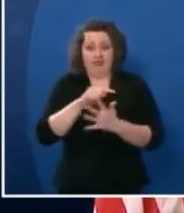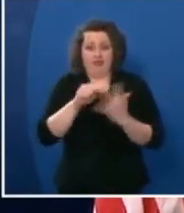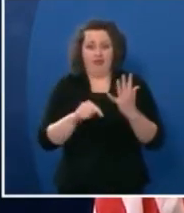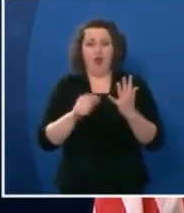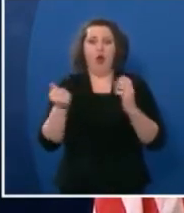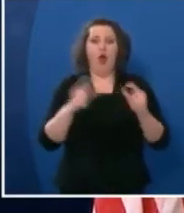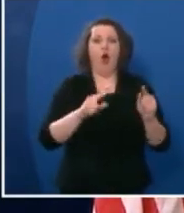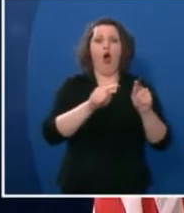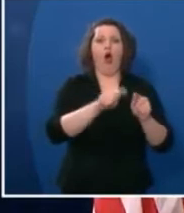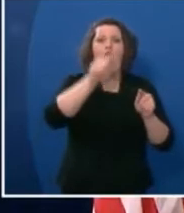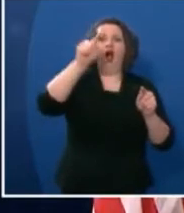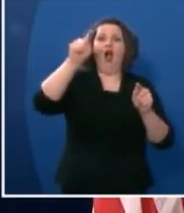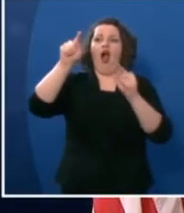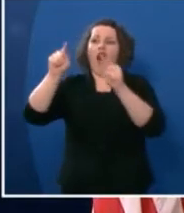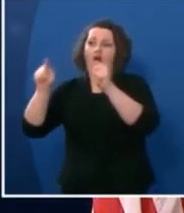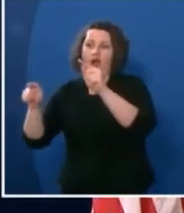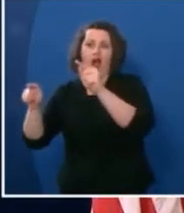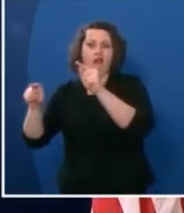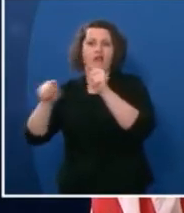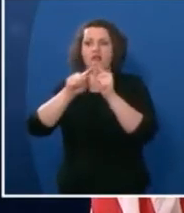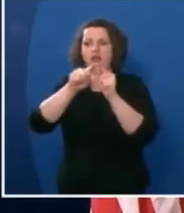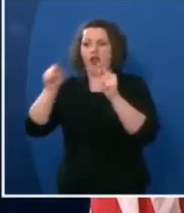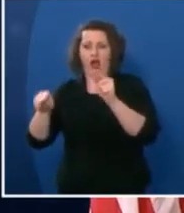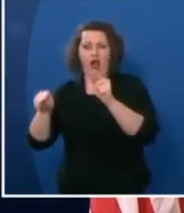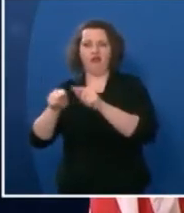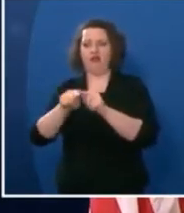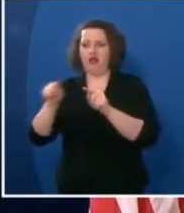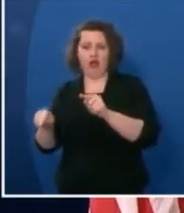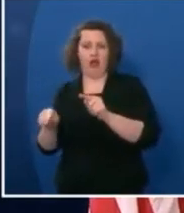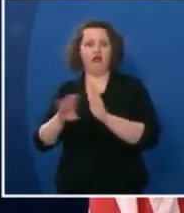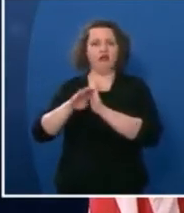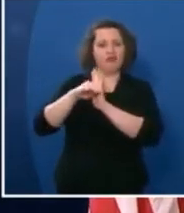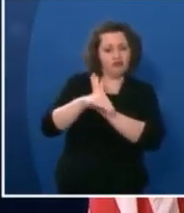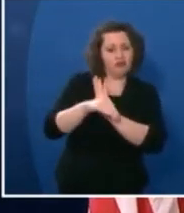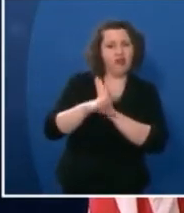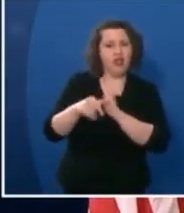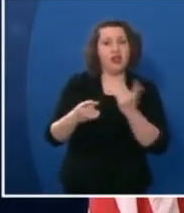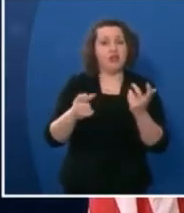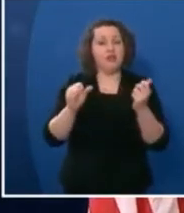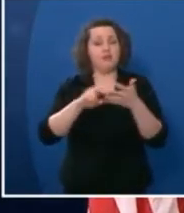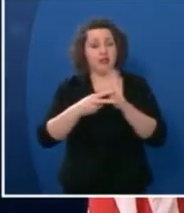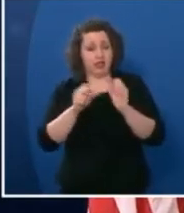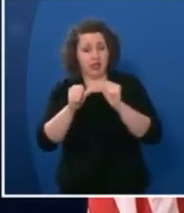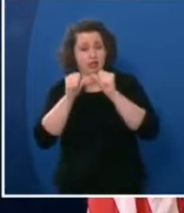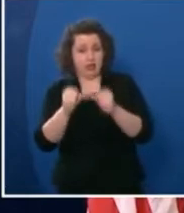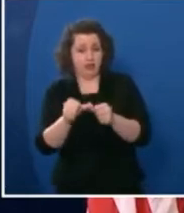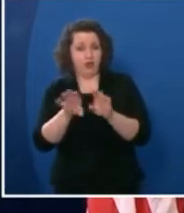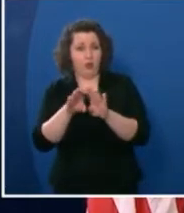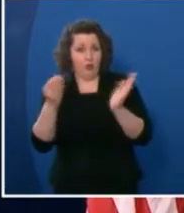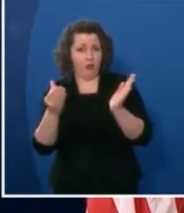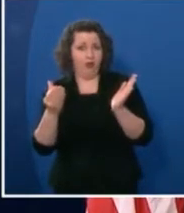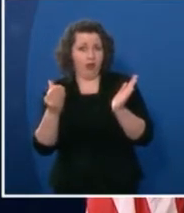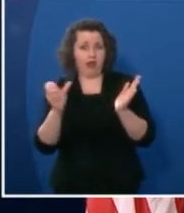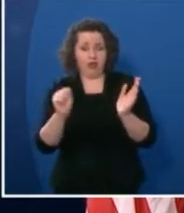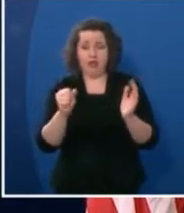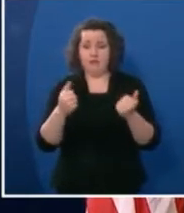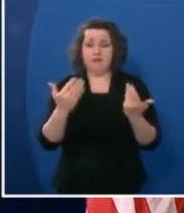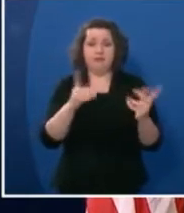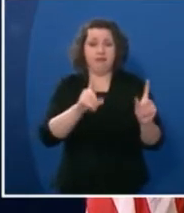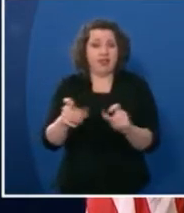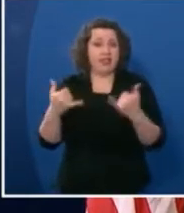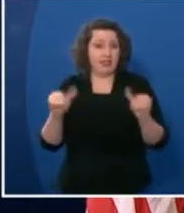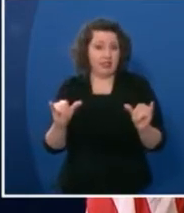downward. So that tells us that we can continue to open up. We can continue to provide testing to Iowans, and